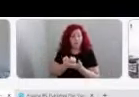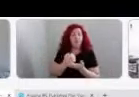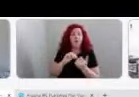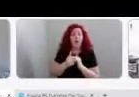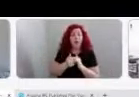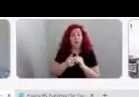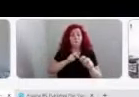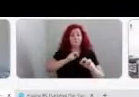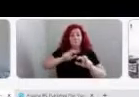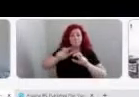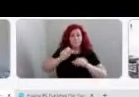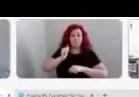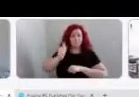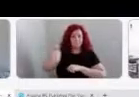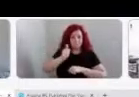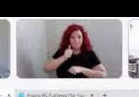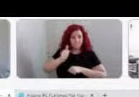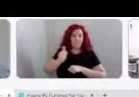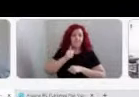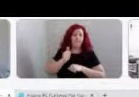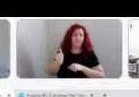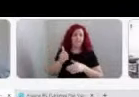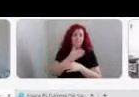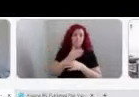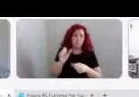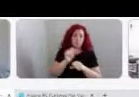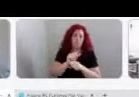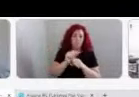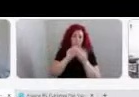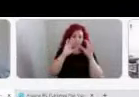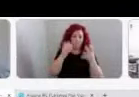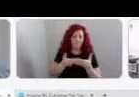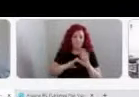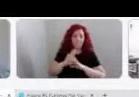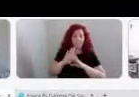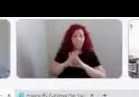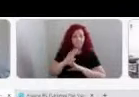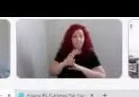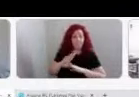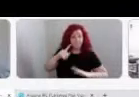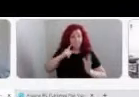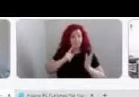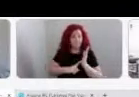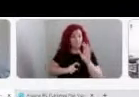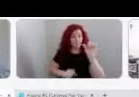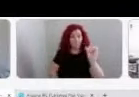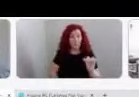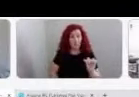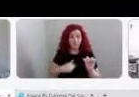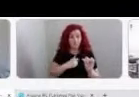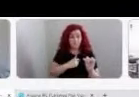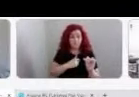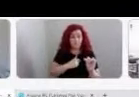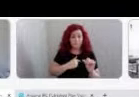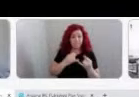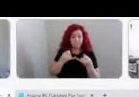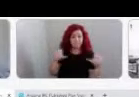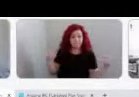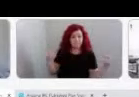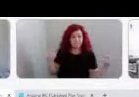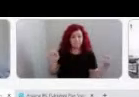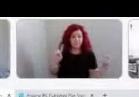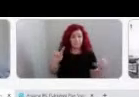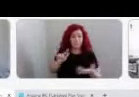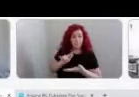shared transportation corridors and shared workforce development as you can see to the south of us we are cut off at our